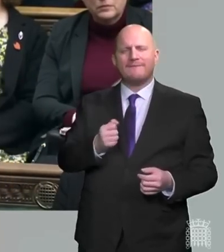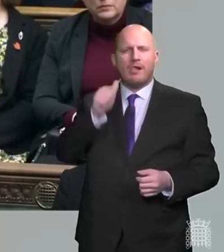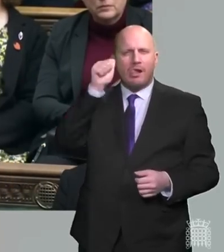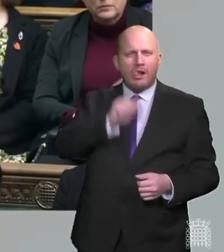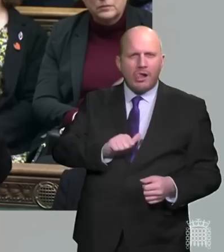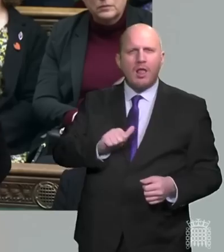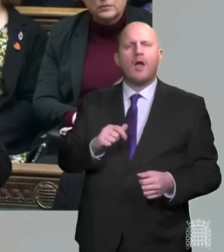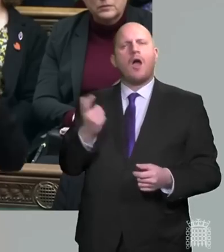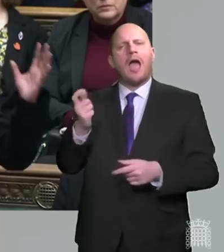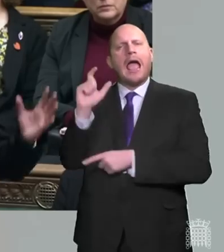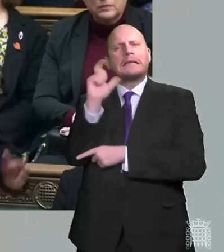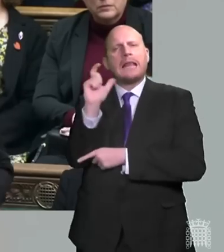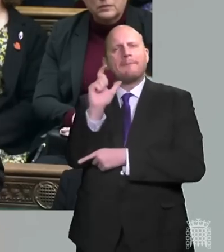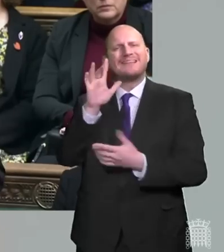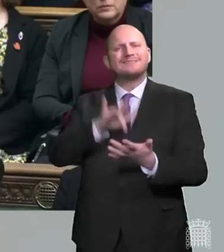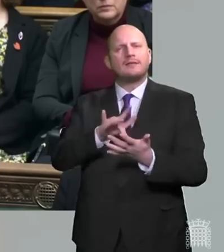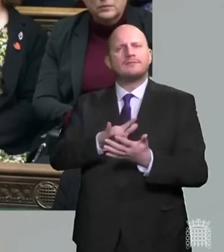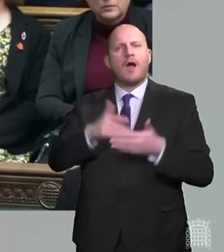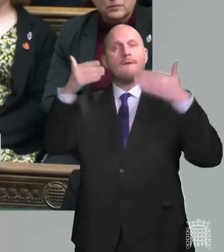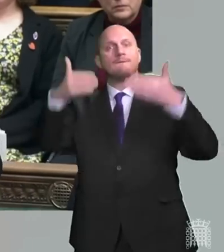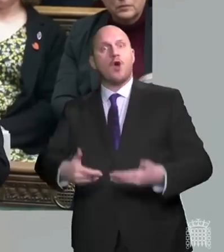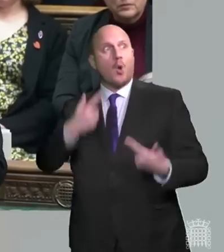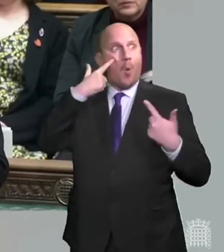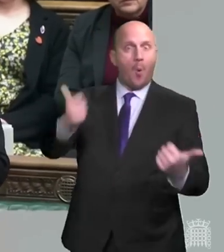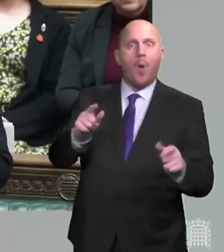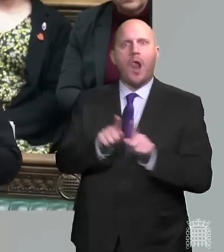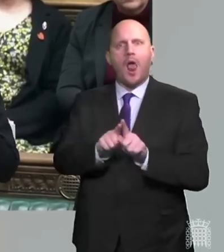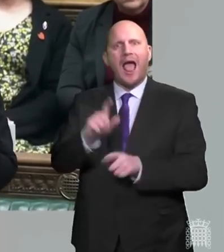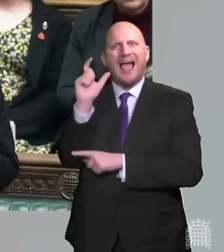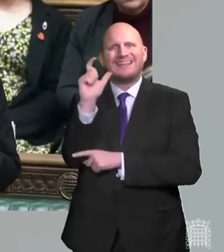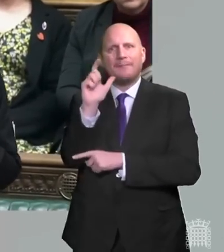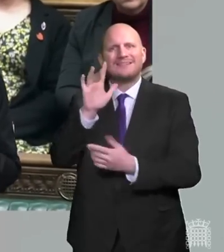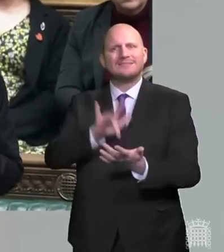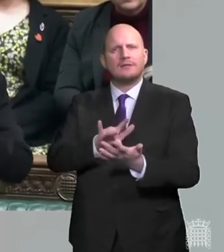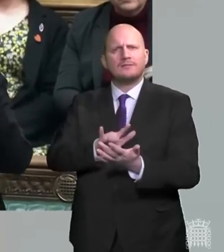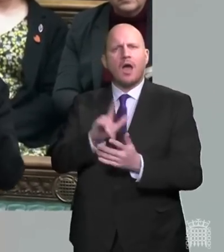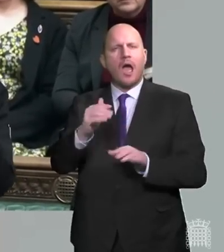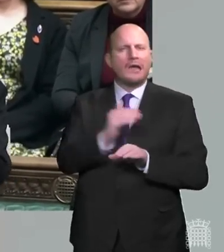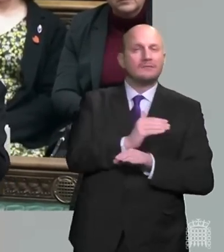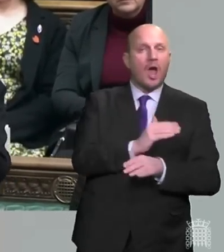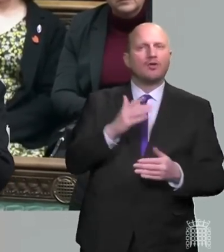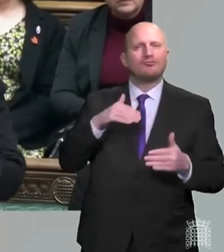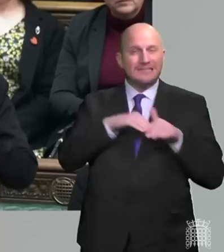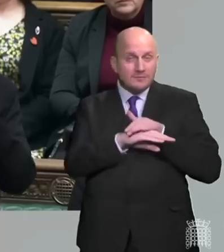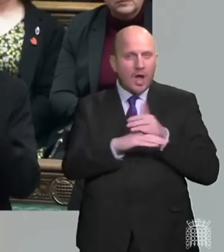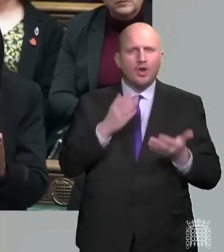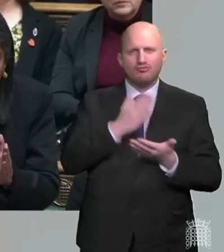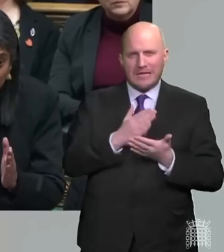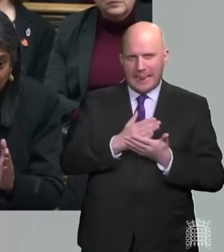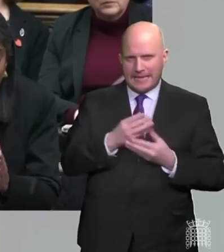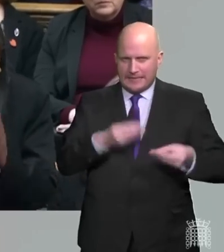to stash their dirty cash, amongst other things. So when will the NCA be adequately financed so we can be a world leader